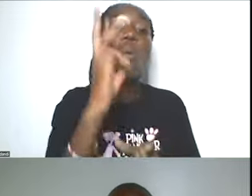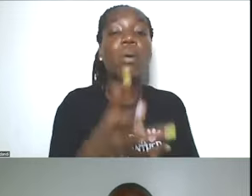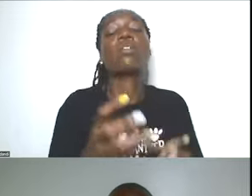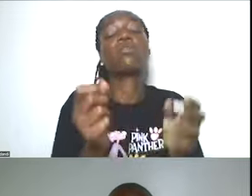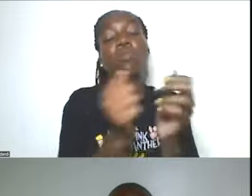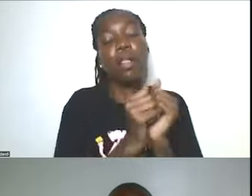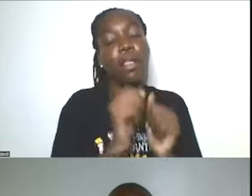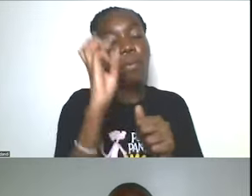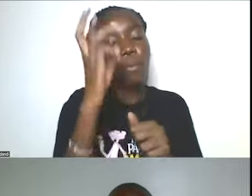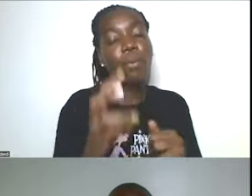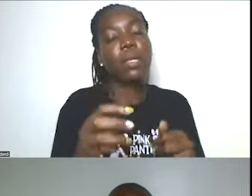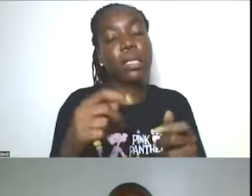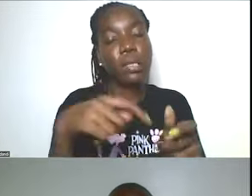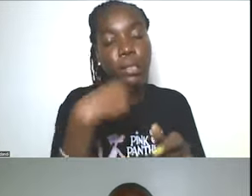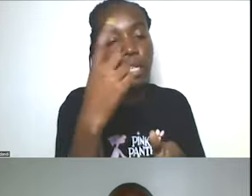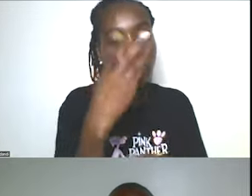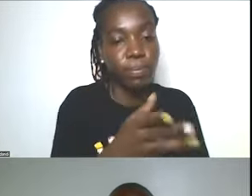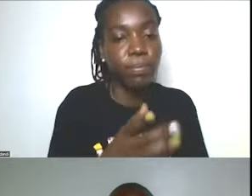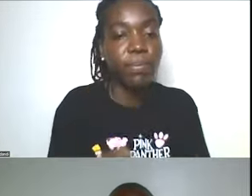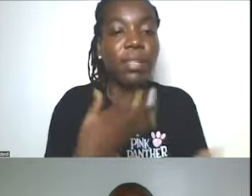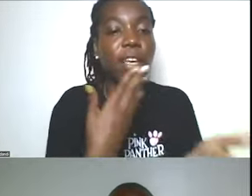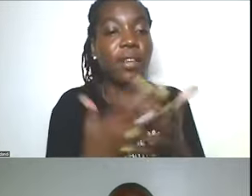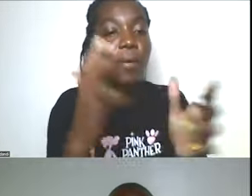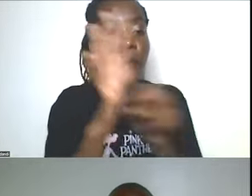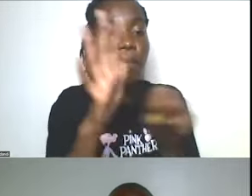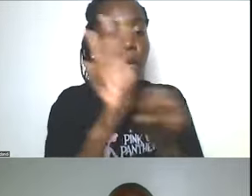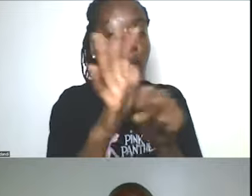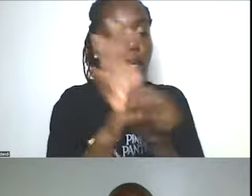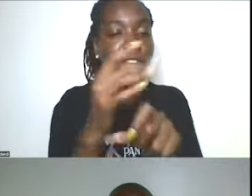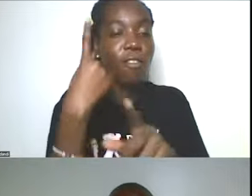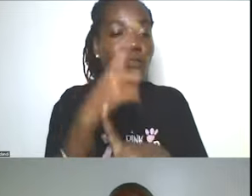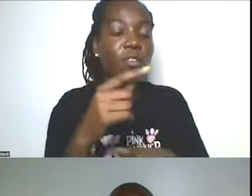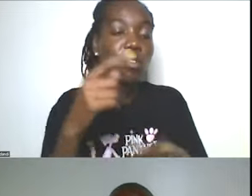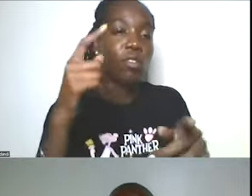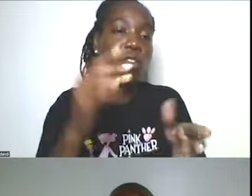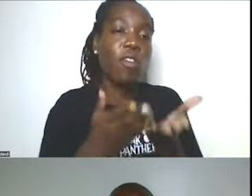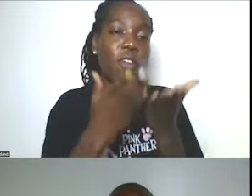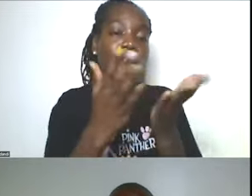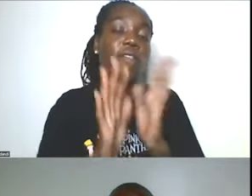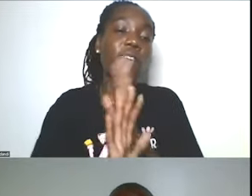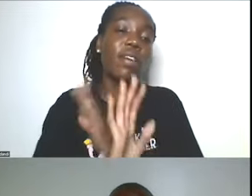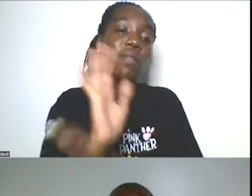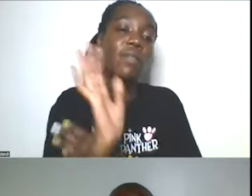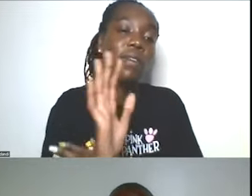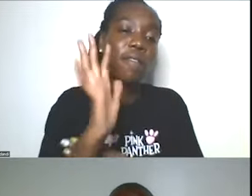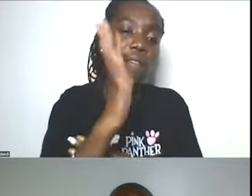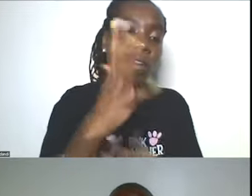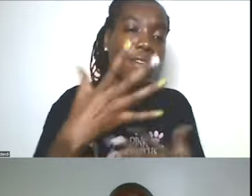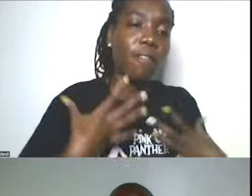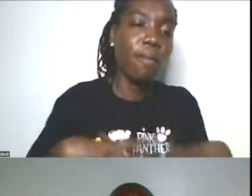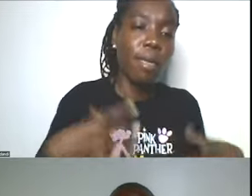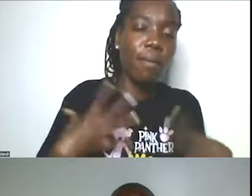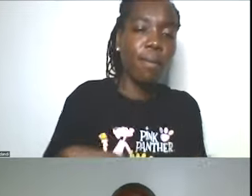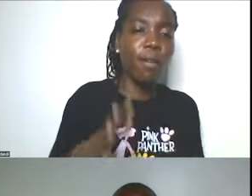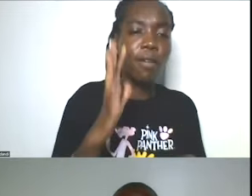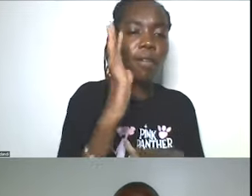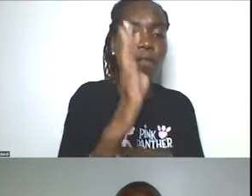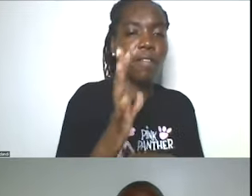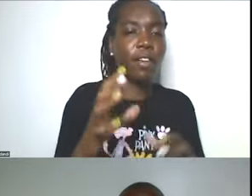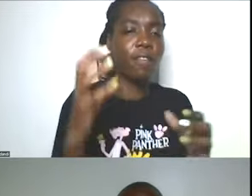up with any of our speakers. Thank you so much, Frank, for your offer. Thank you for offering 5 people 5 free courses, and we really,